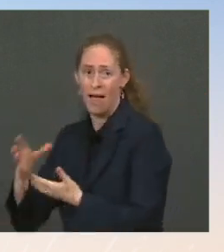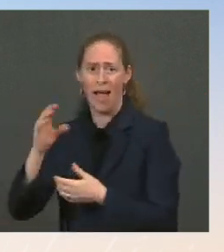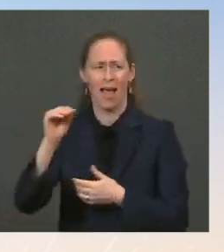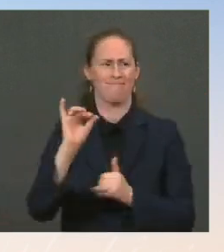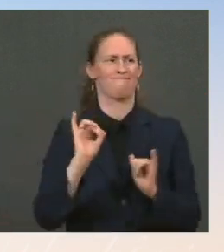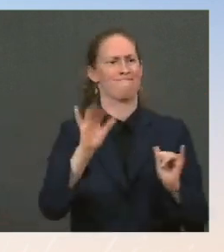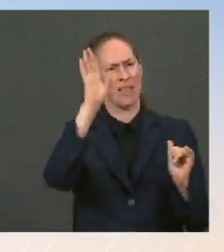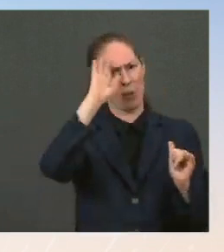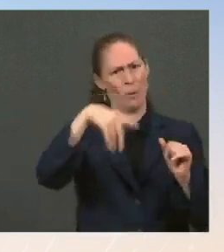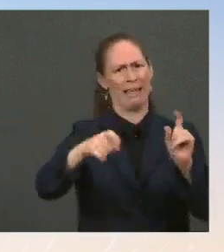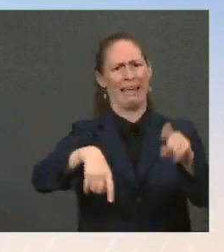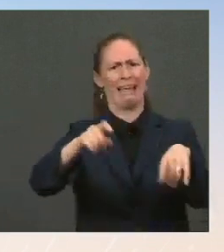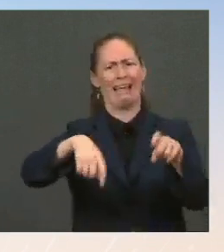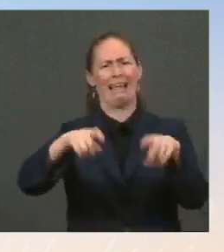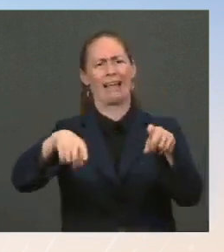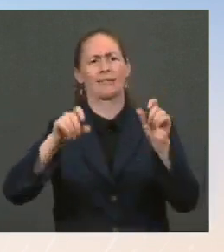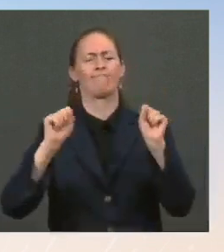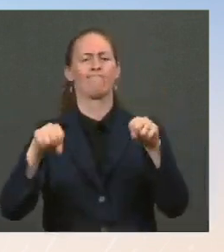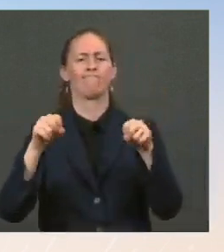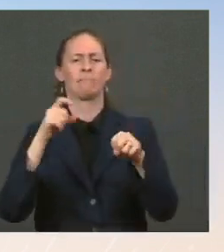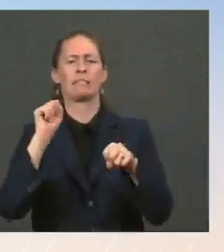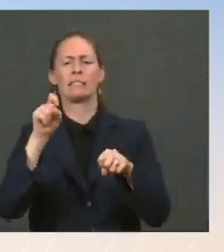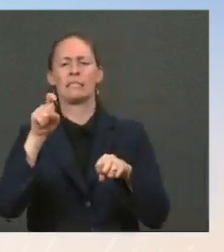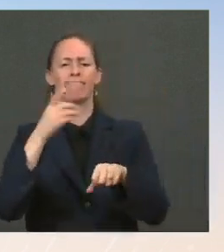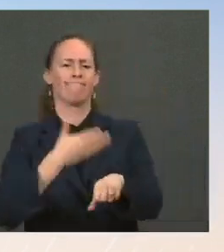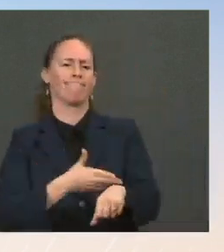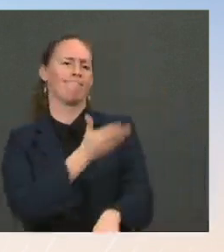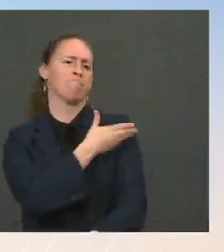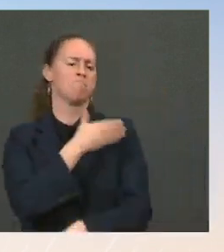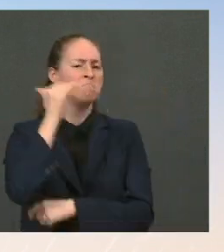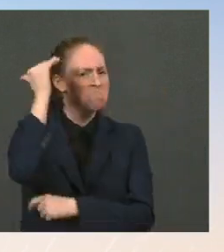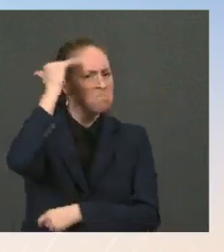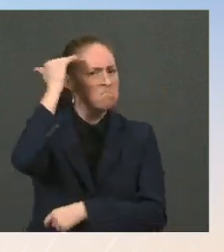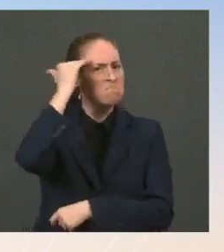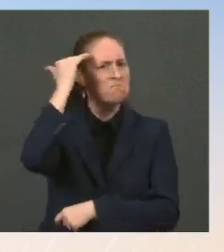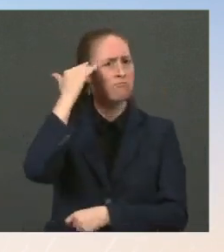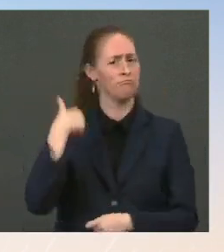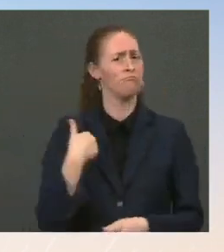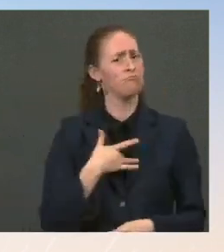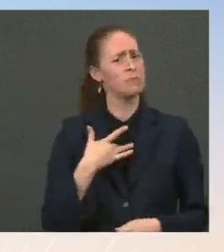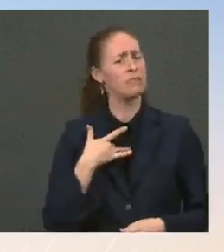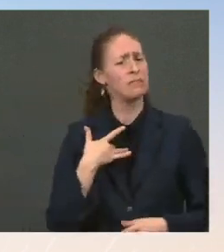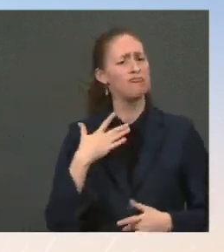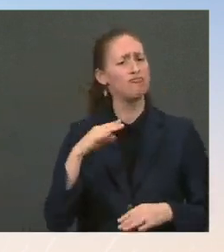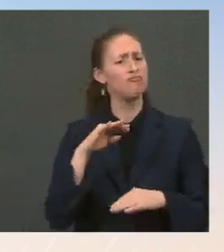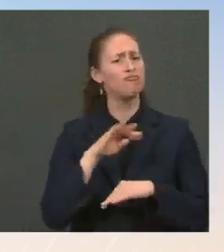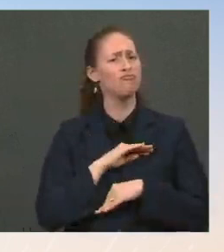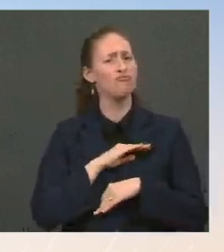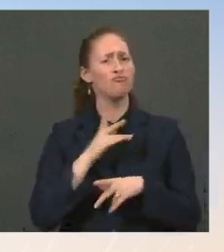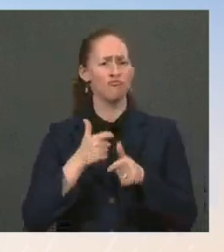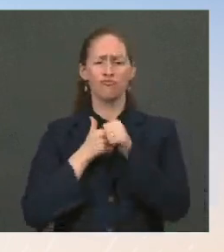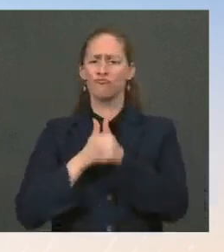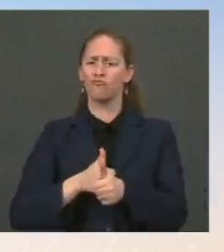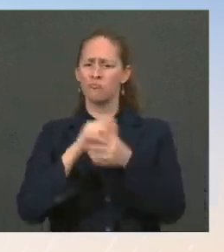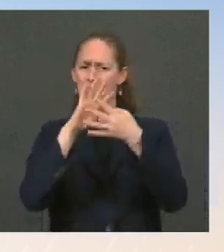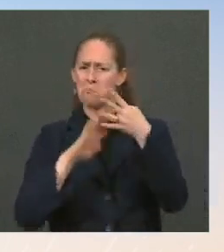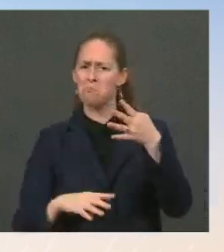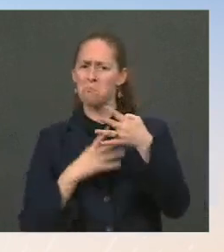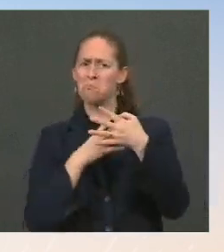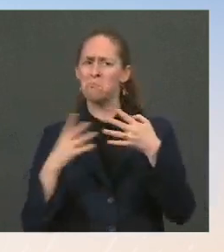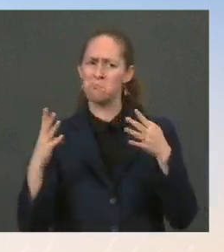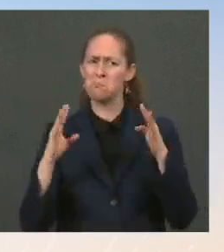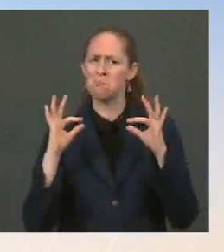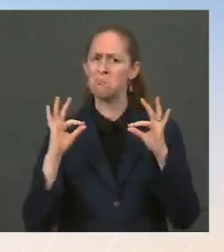to do more. And we are pleased by the fact that we are now on track to not only triple by November, but